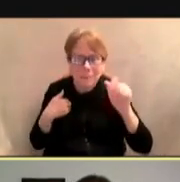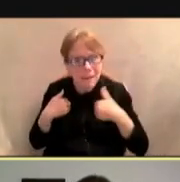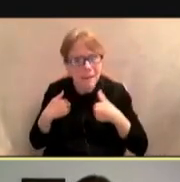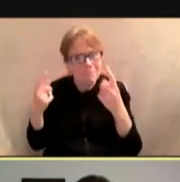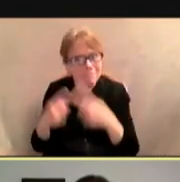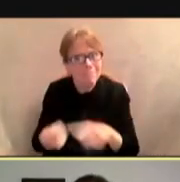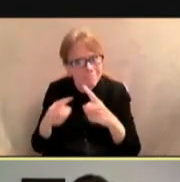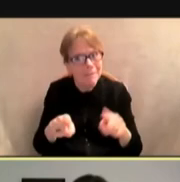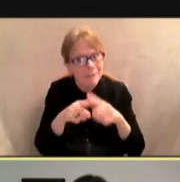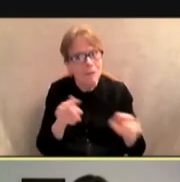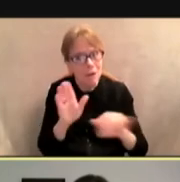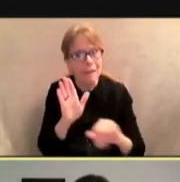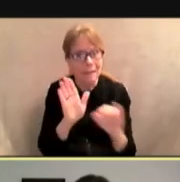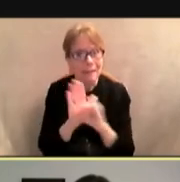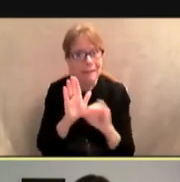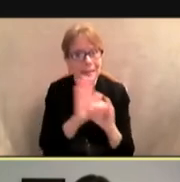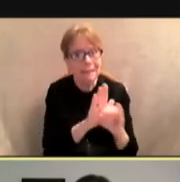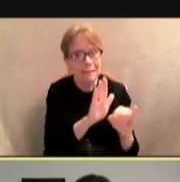hold.